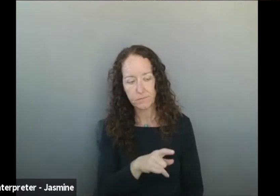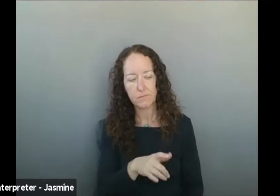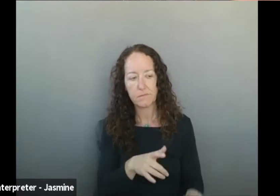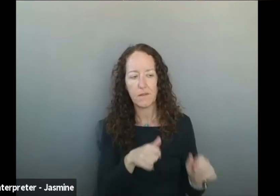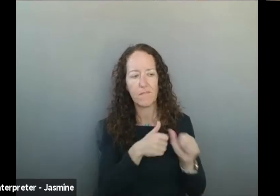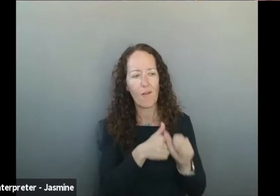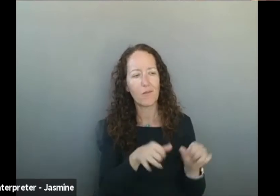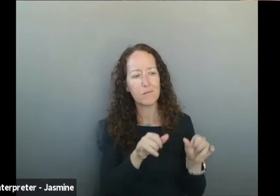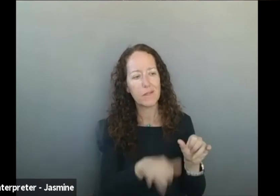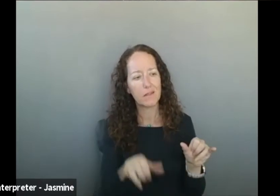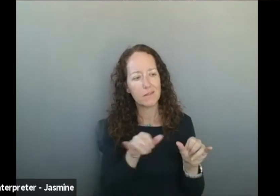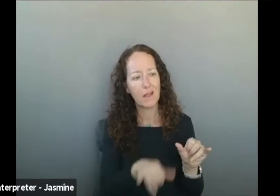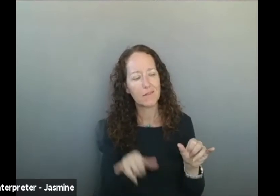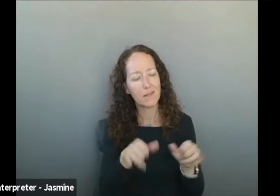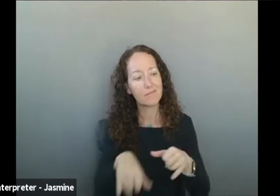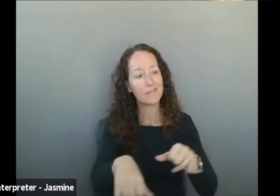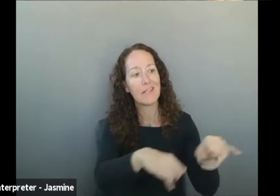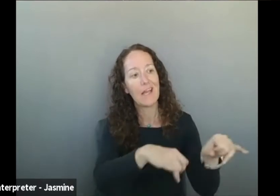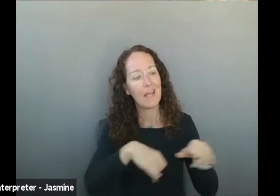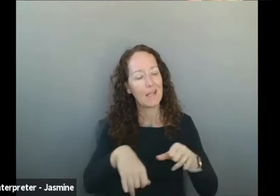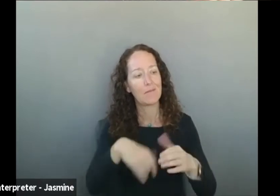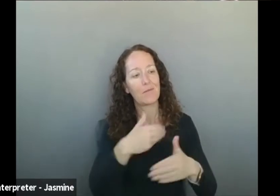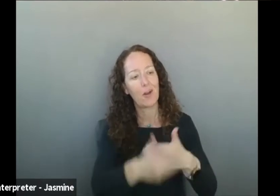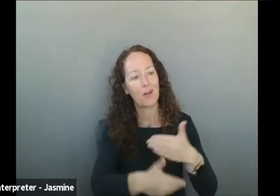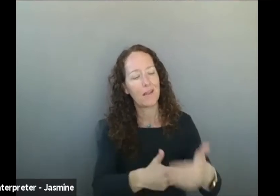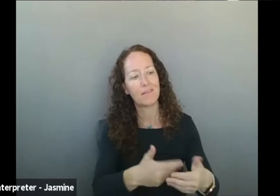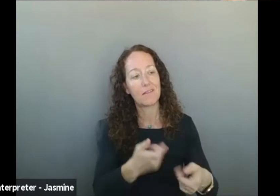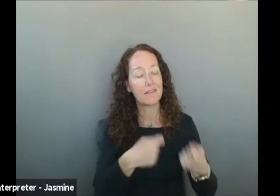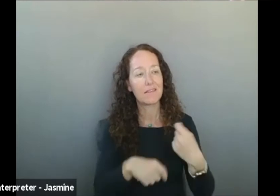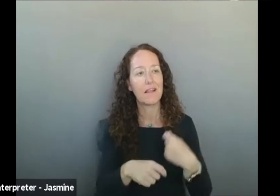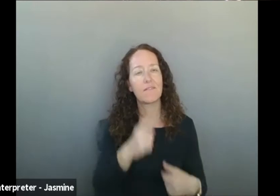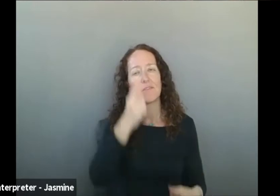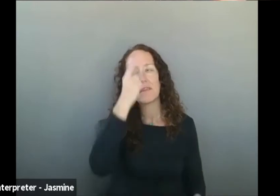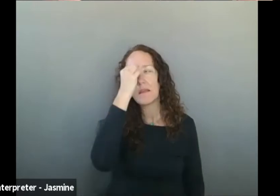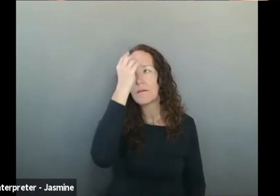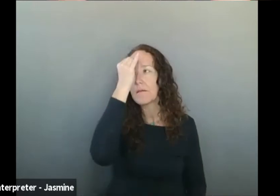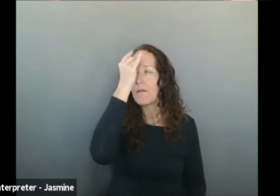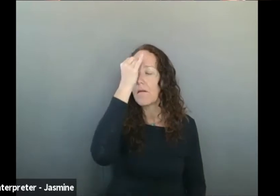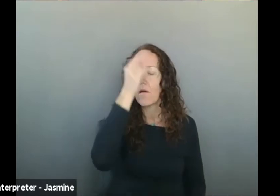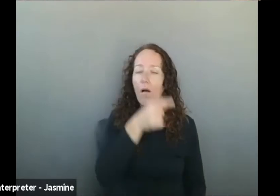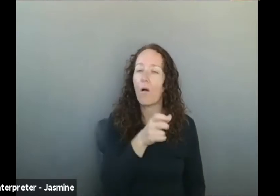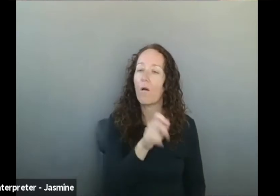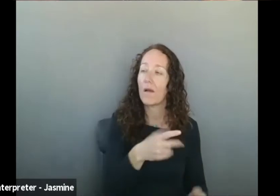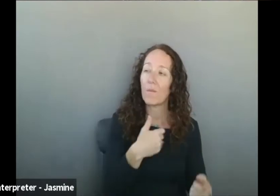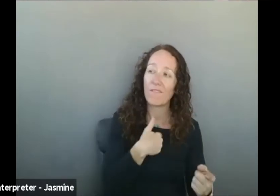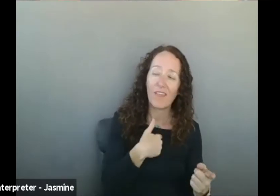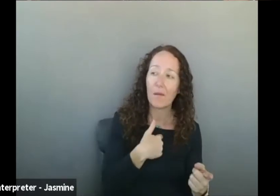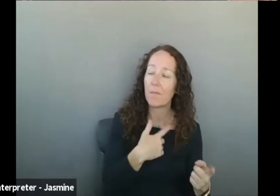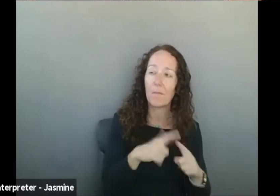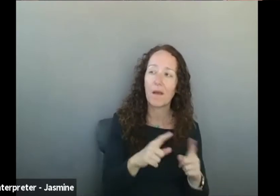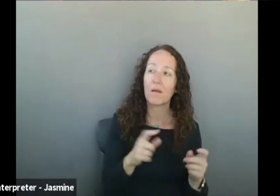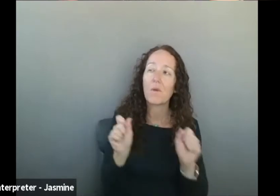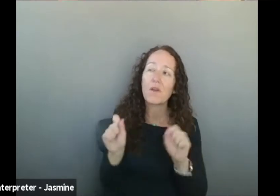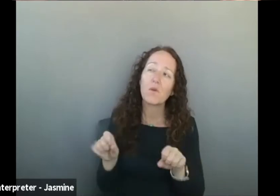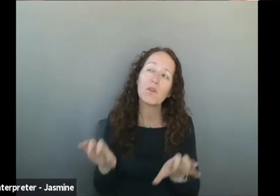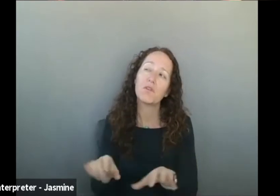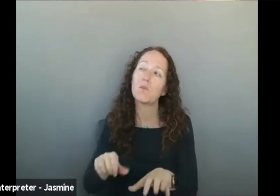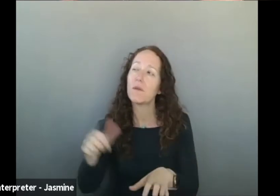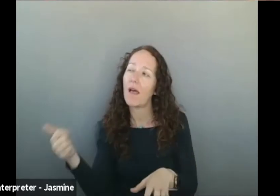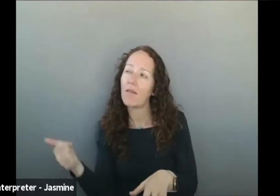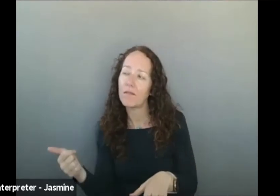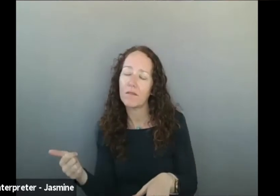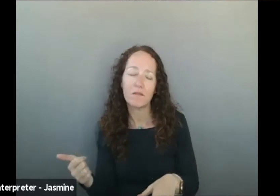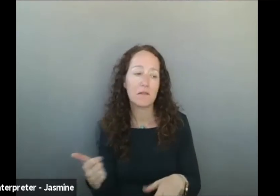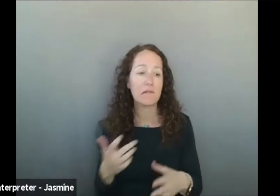pushing the next step to say, yes, what can it be that's not this? Well, we don't have, resource scarcity. We have to do it. We don't have the time. We don't